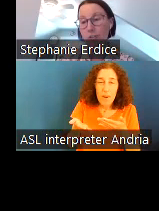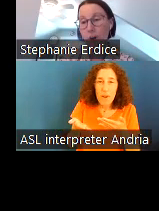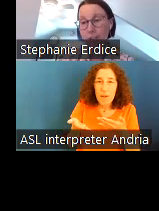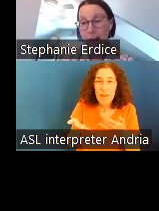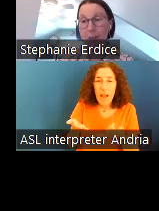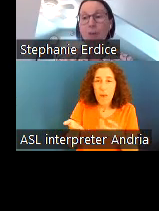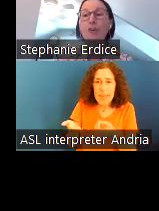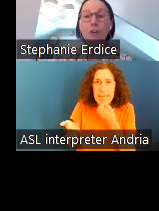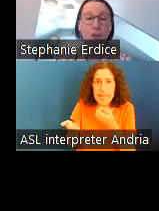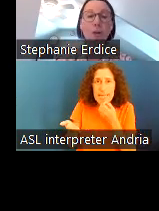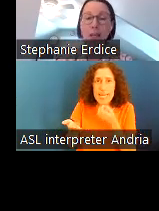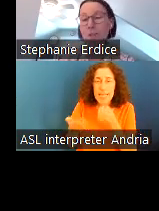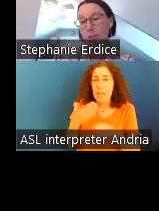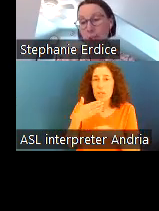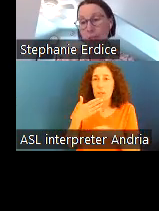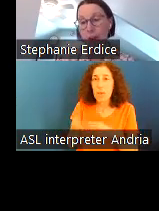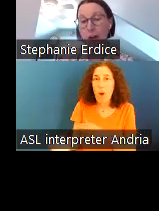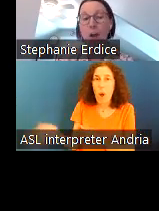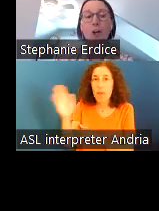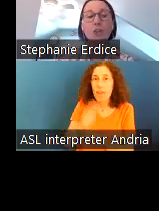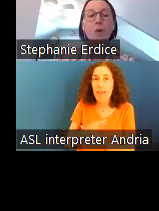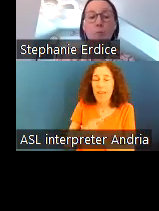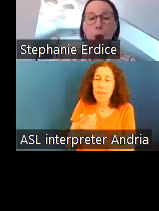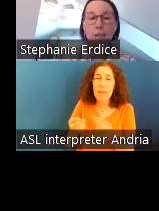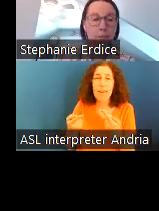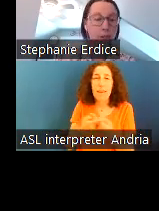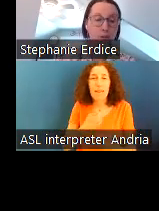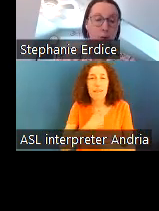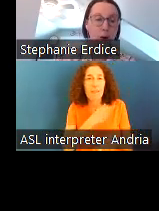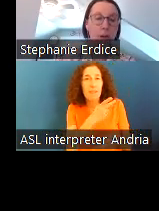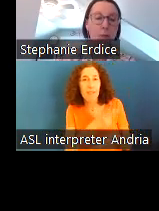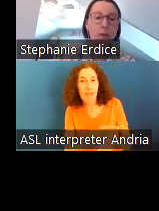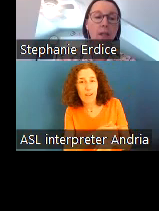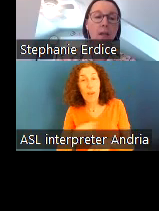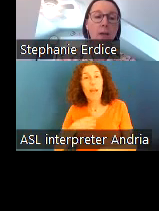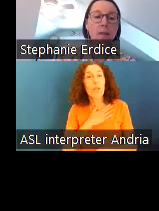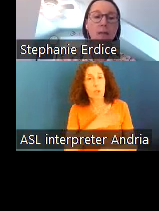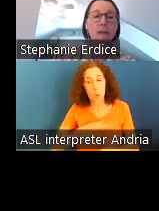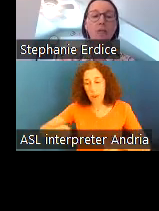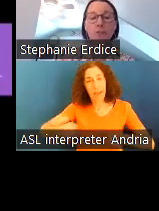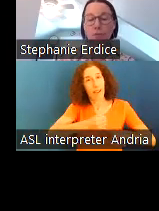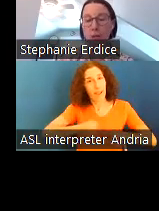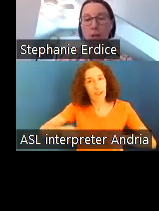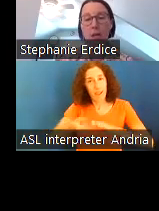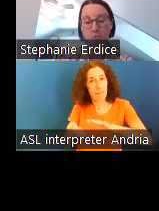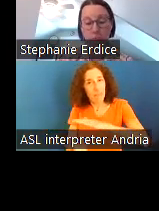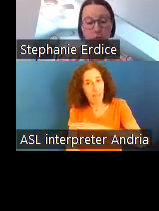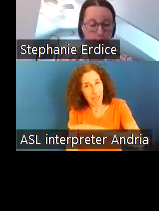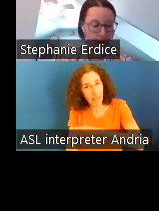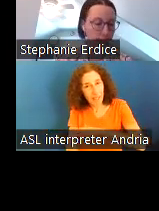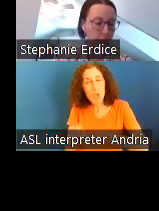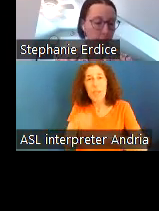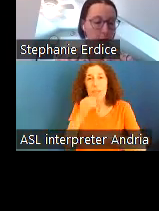sugary treats all the time could go against our self-care. So we want to make sure that we are keeping that self-soothing